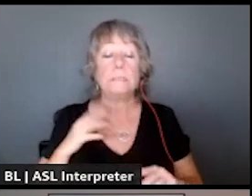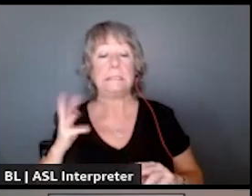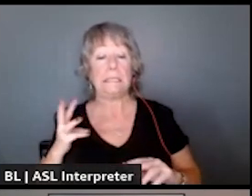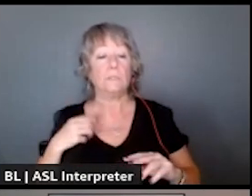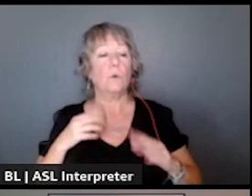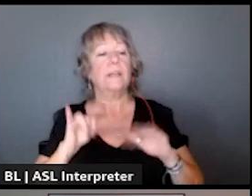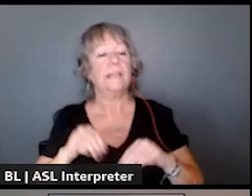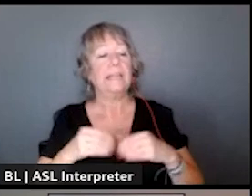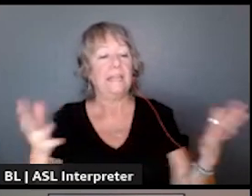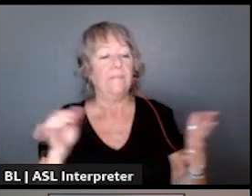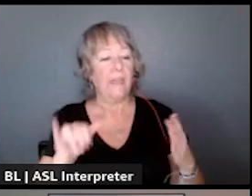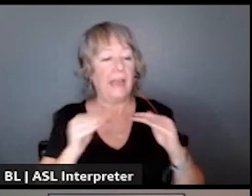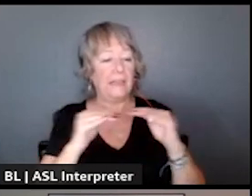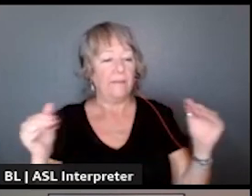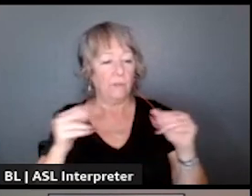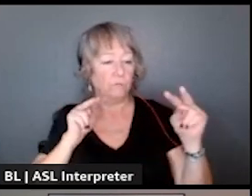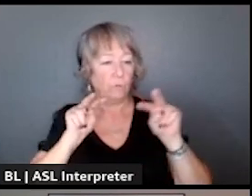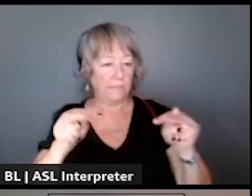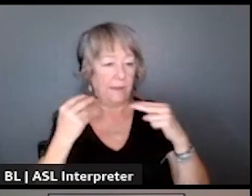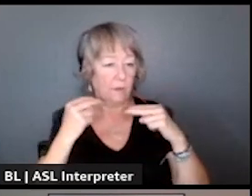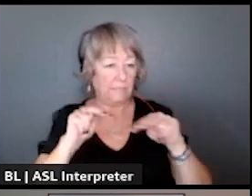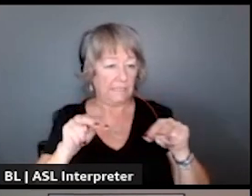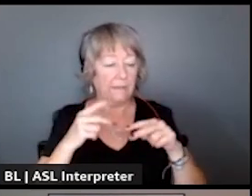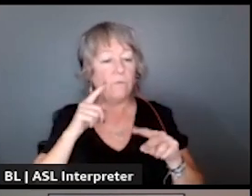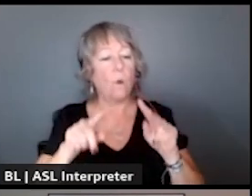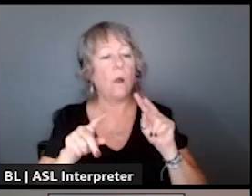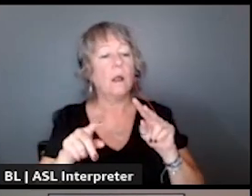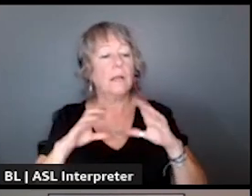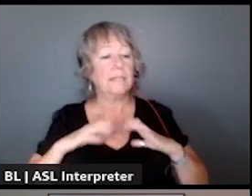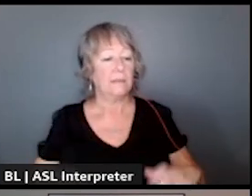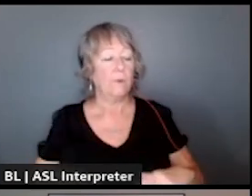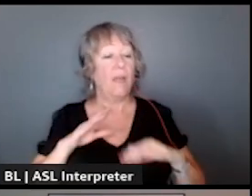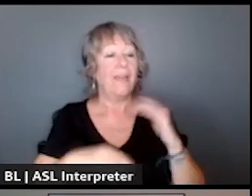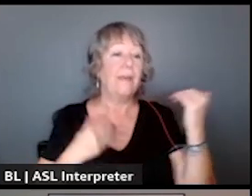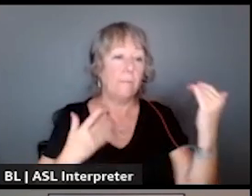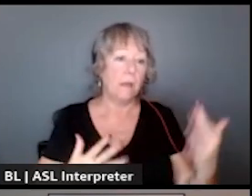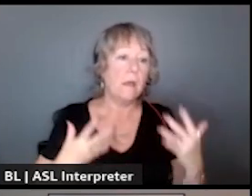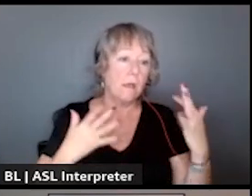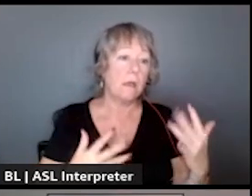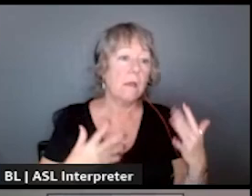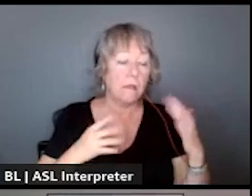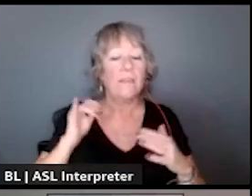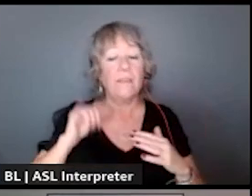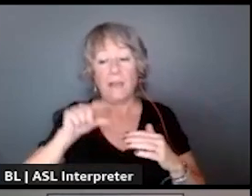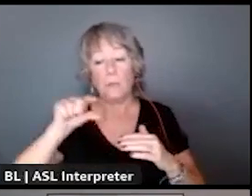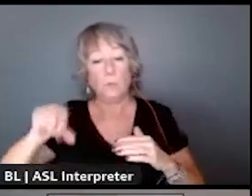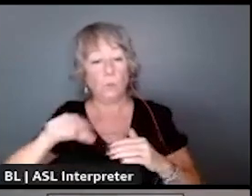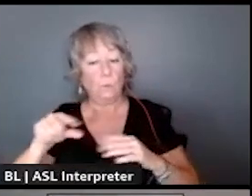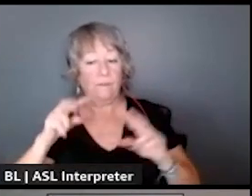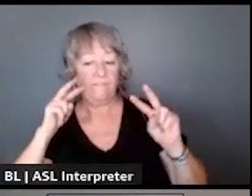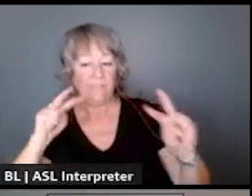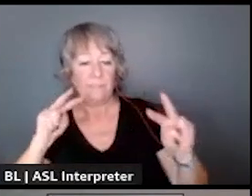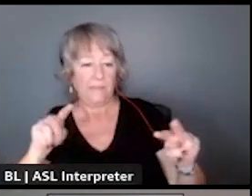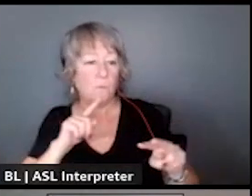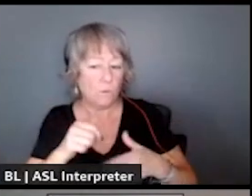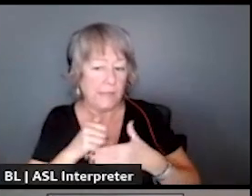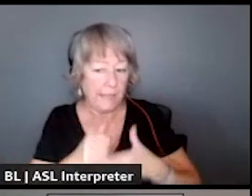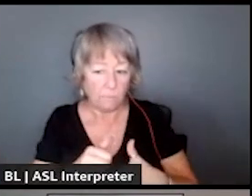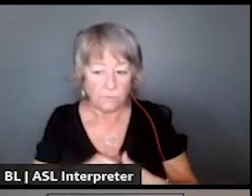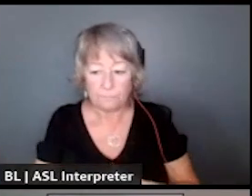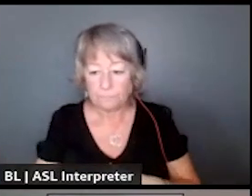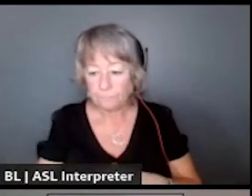quantum computers don't have that luxury yet. And so somewhere out there in Maryland, there is sitting a computer that you